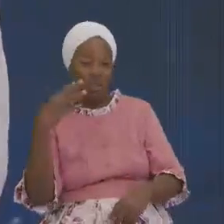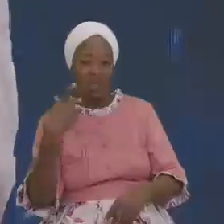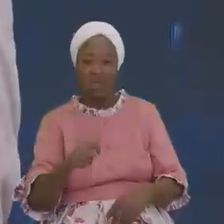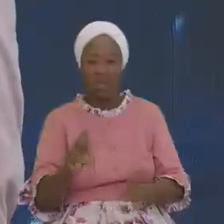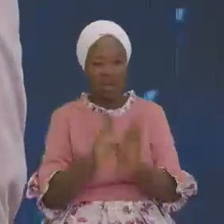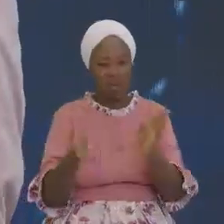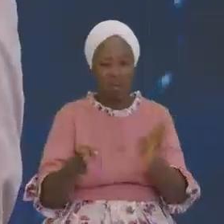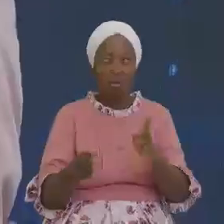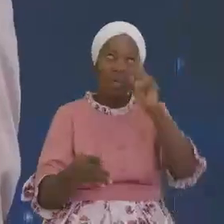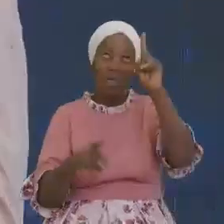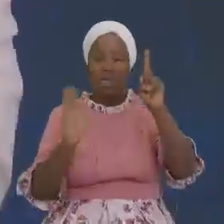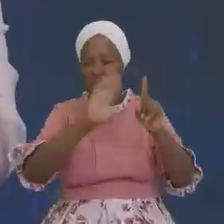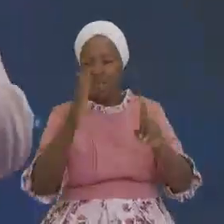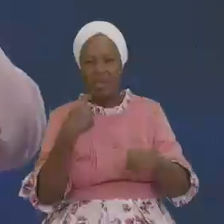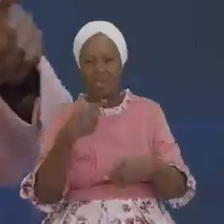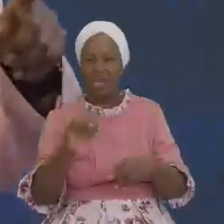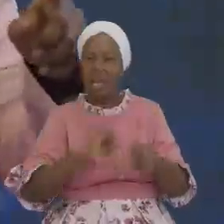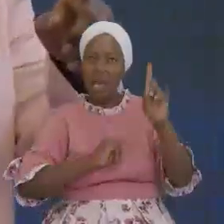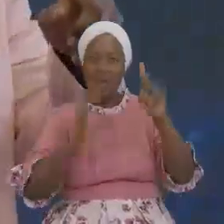didn't say, I will be the door.